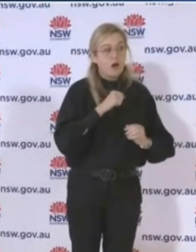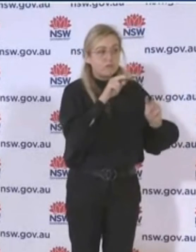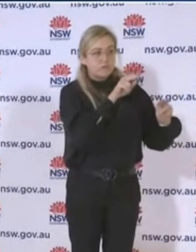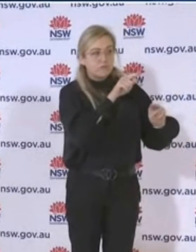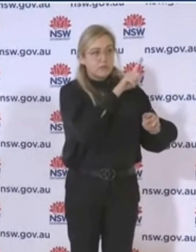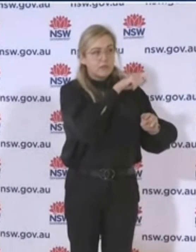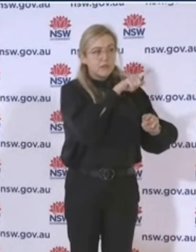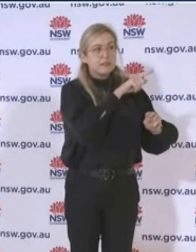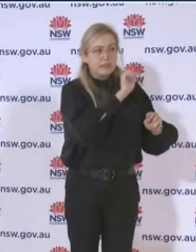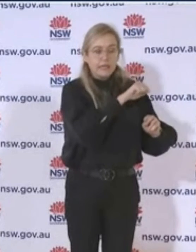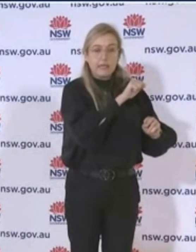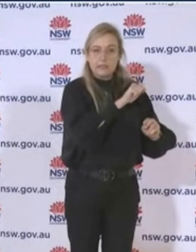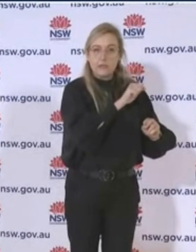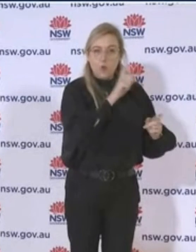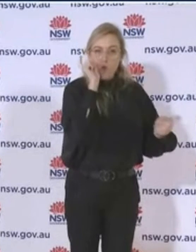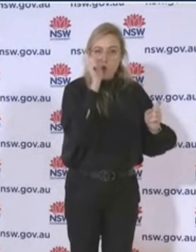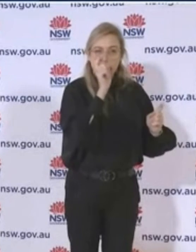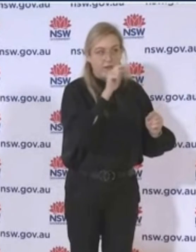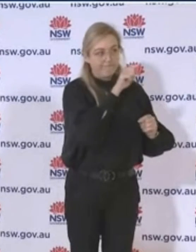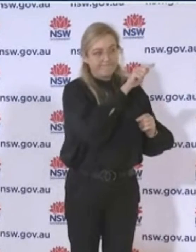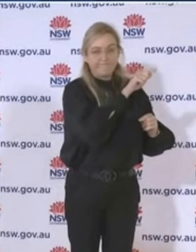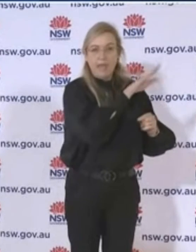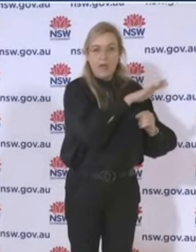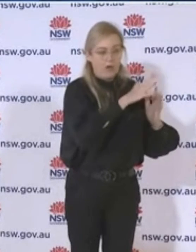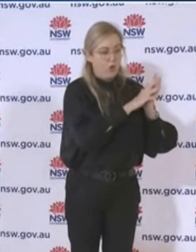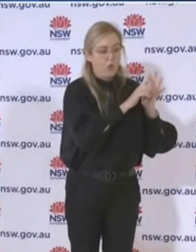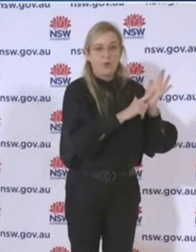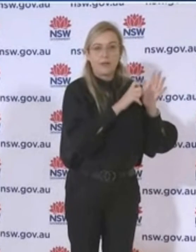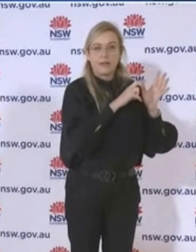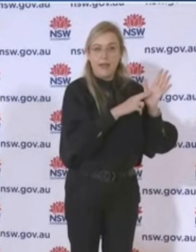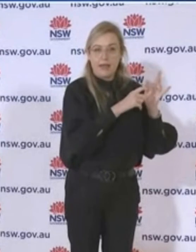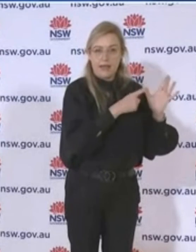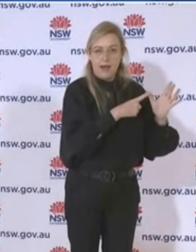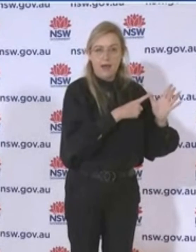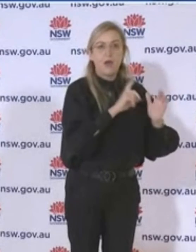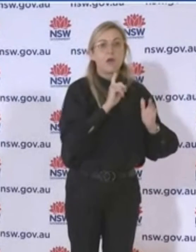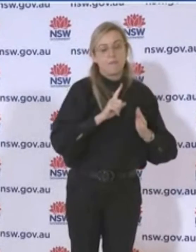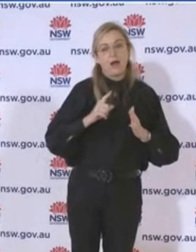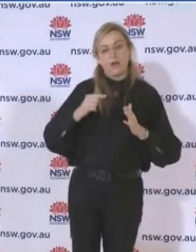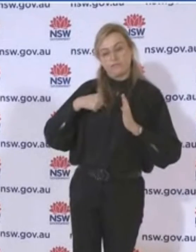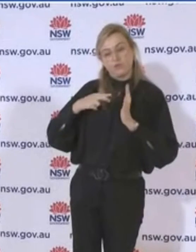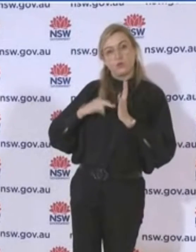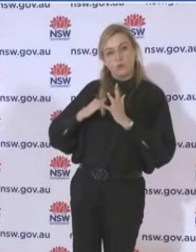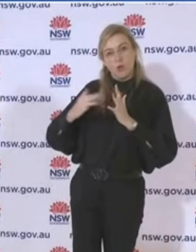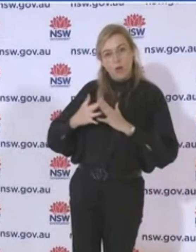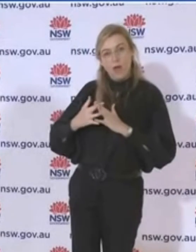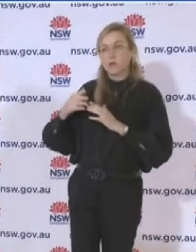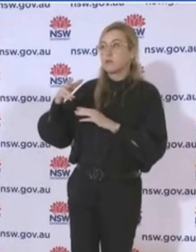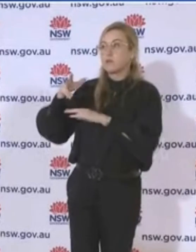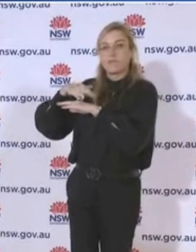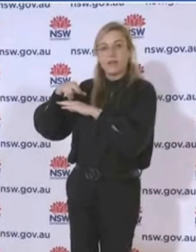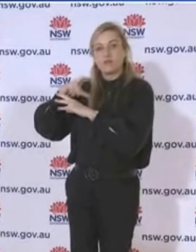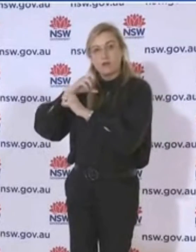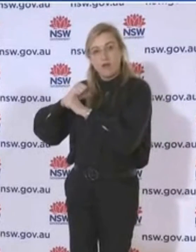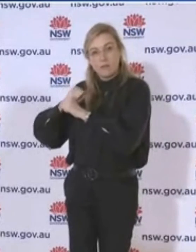is concerning, that all the federal and state government agencies on the ground are working incredibly well together, especially